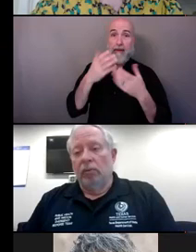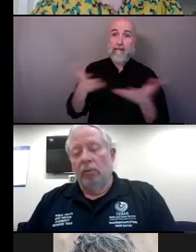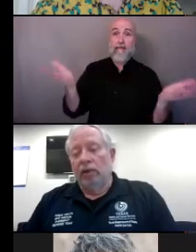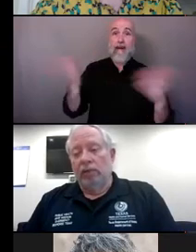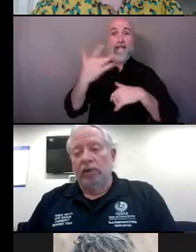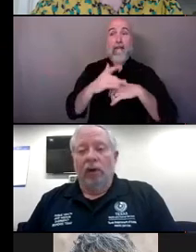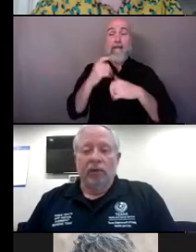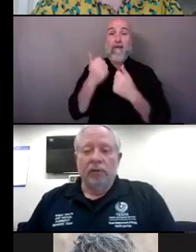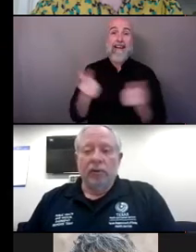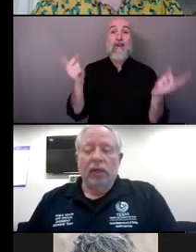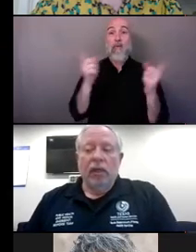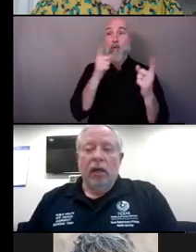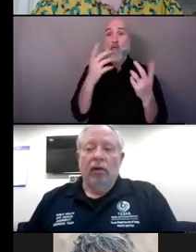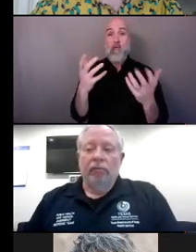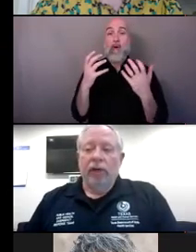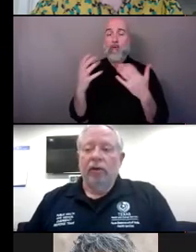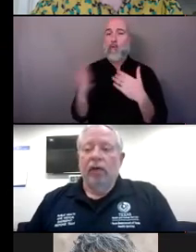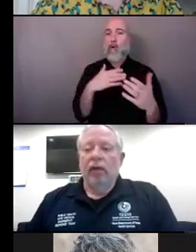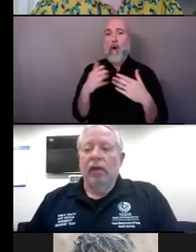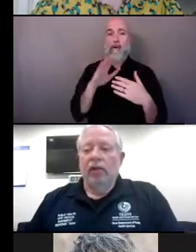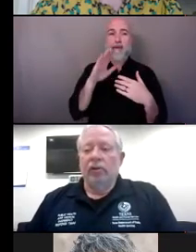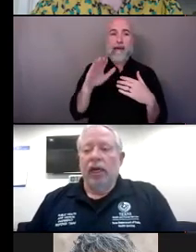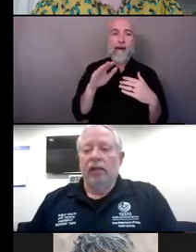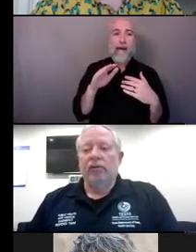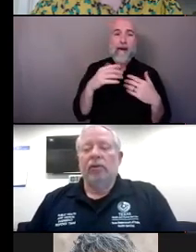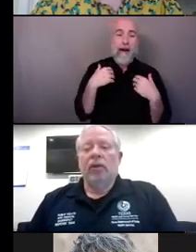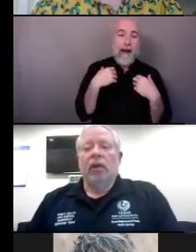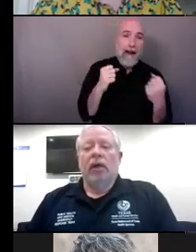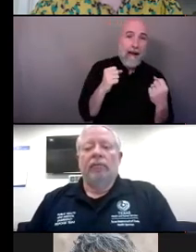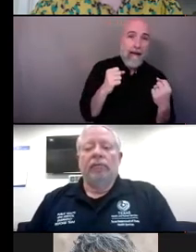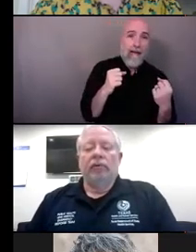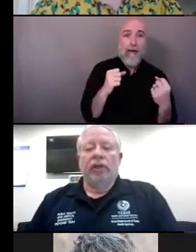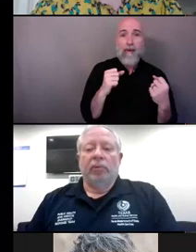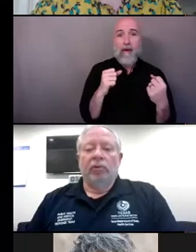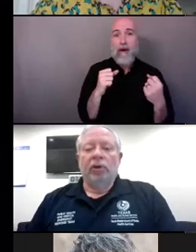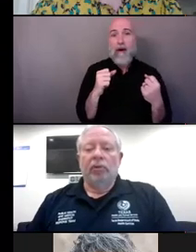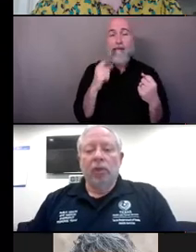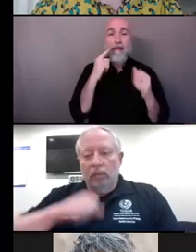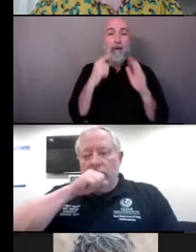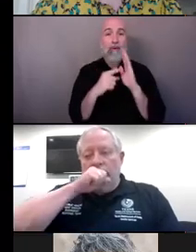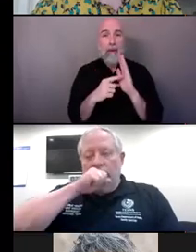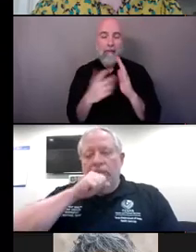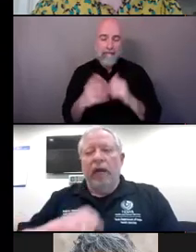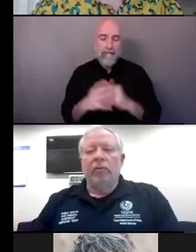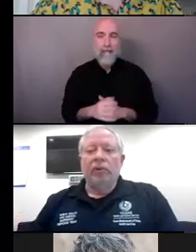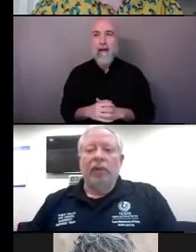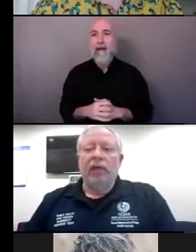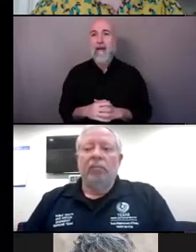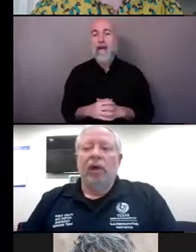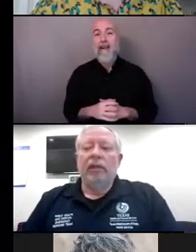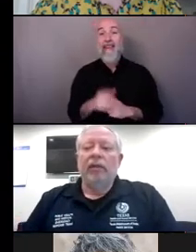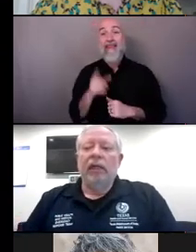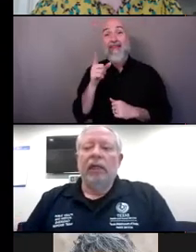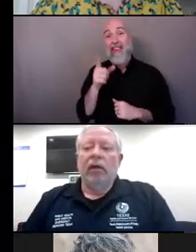anyone who wants it, regardless of their health status, for example. So that will